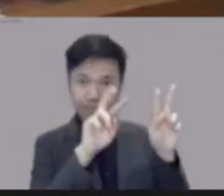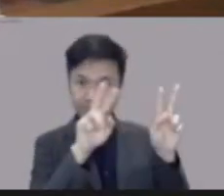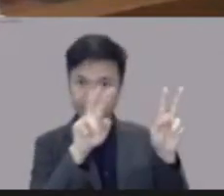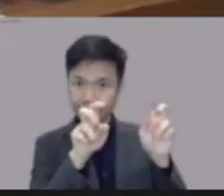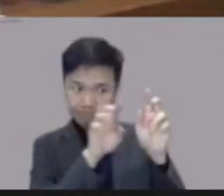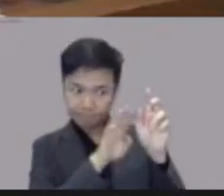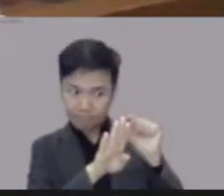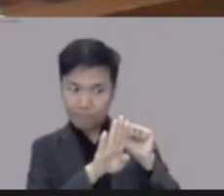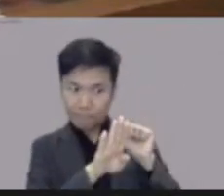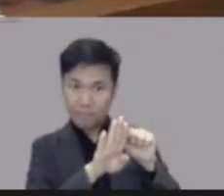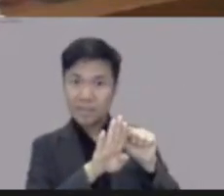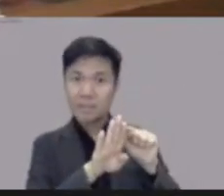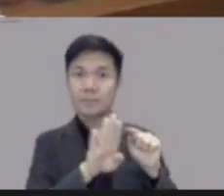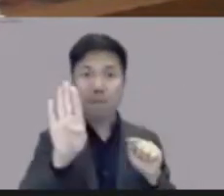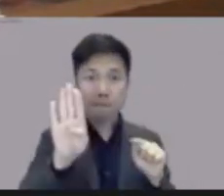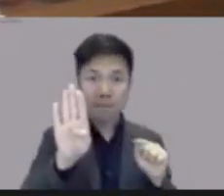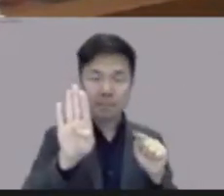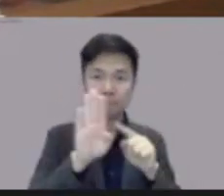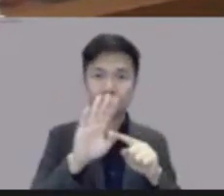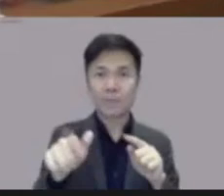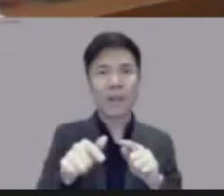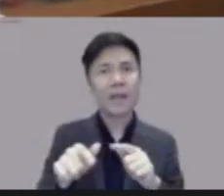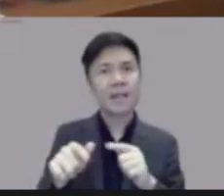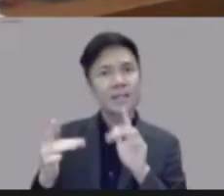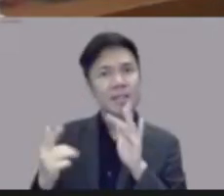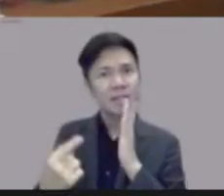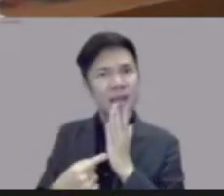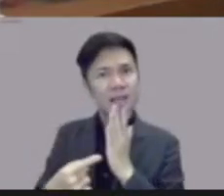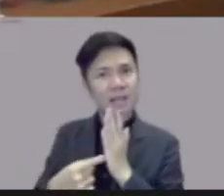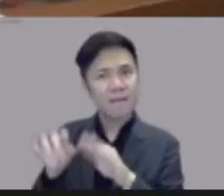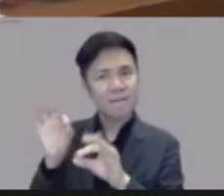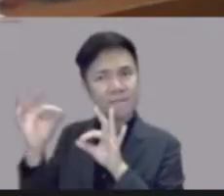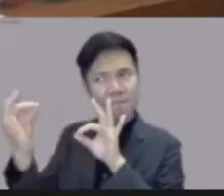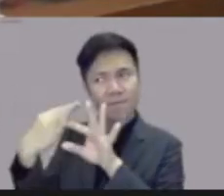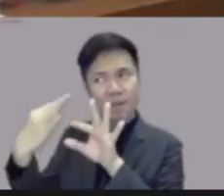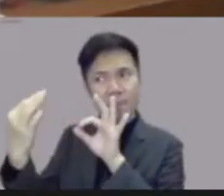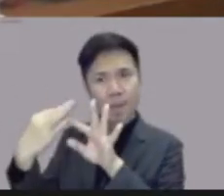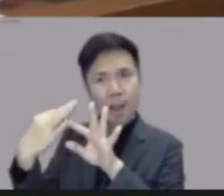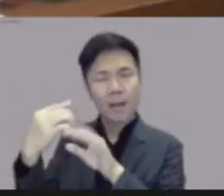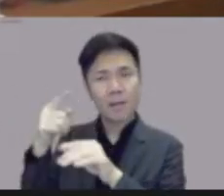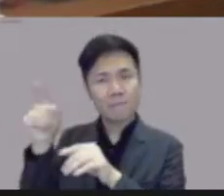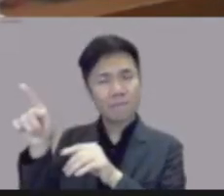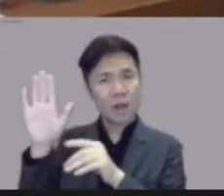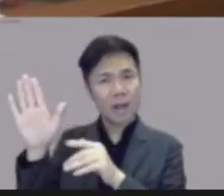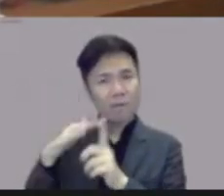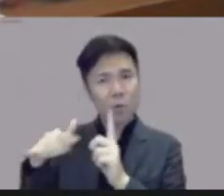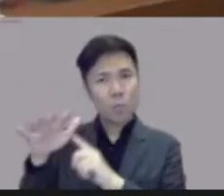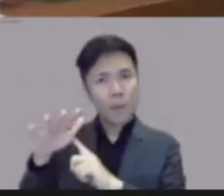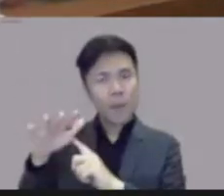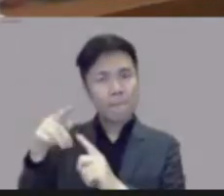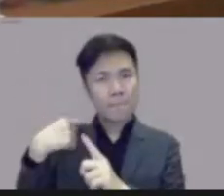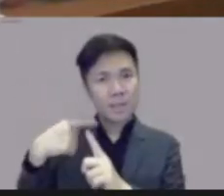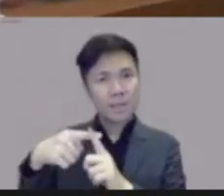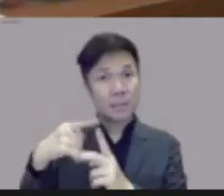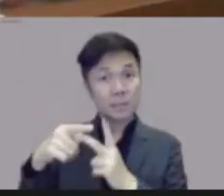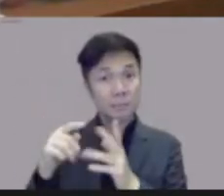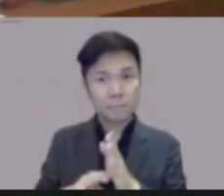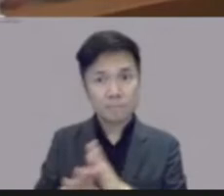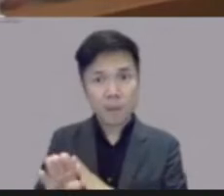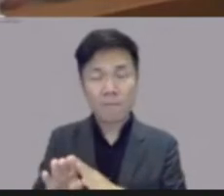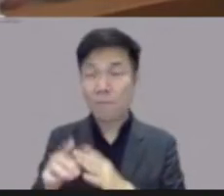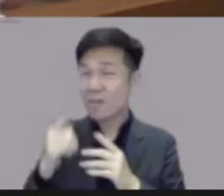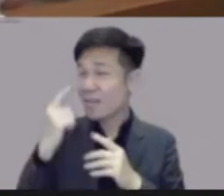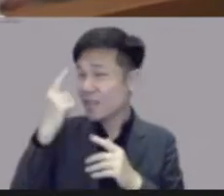is said providing technical feedback and advice as appropriate to the environment and Development Division or opportunities to